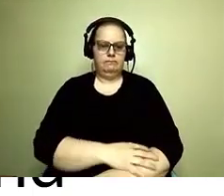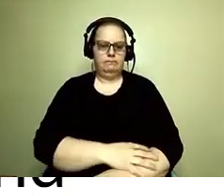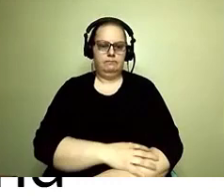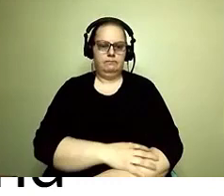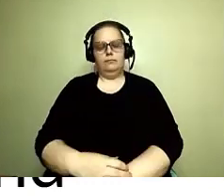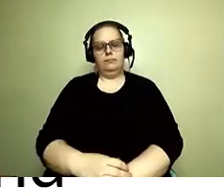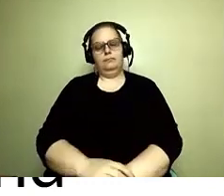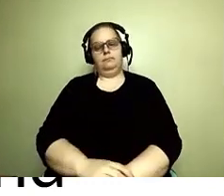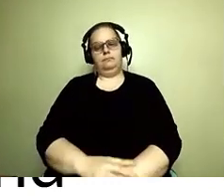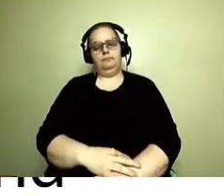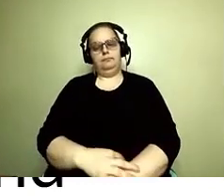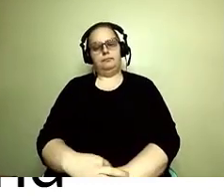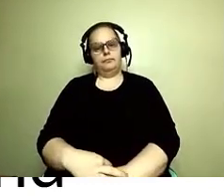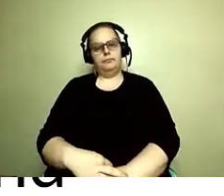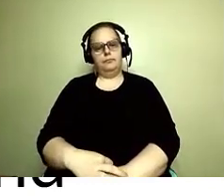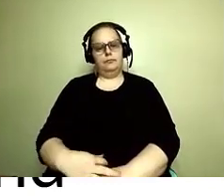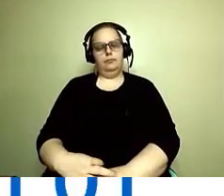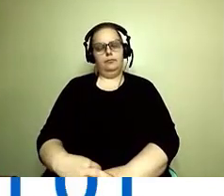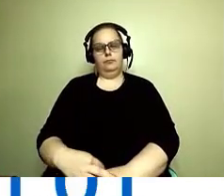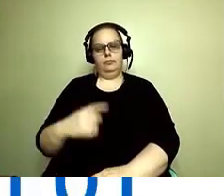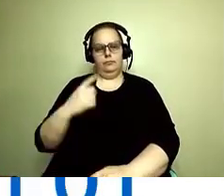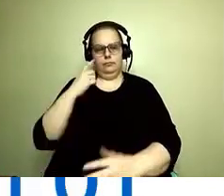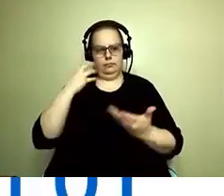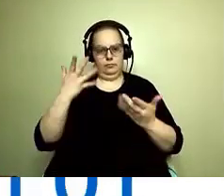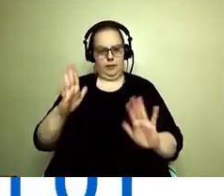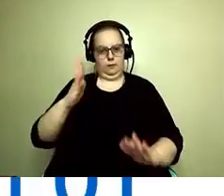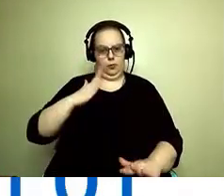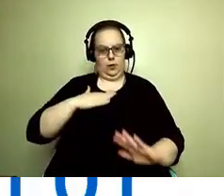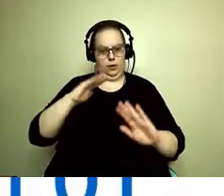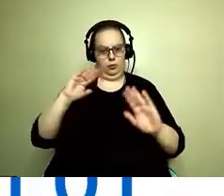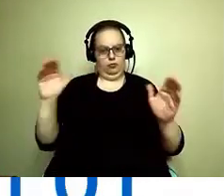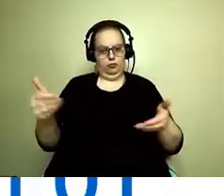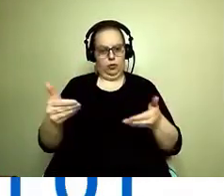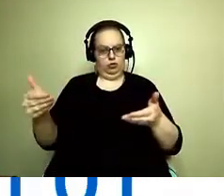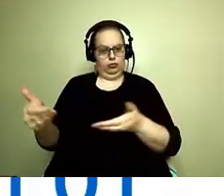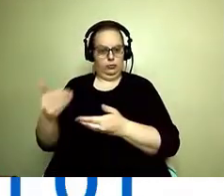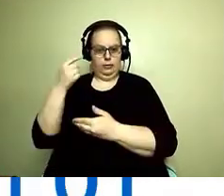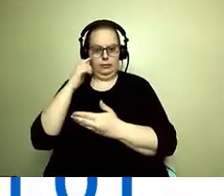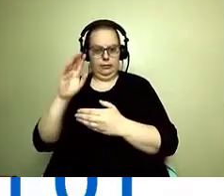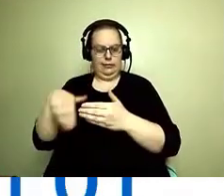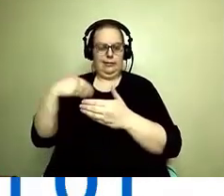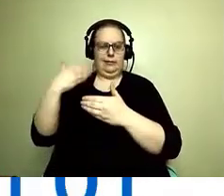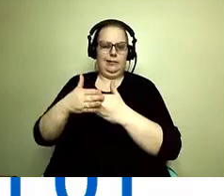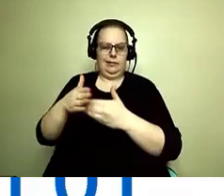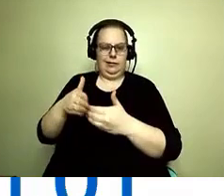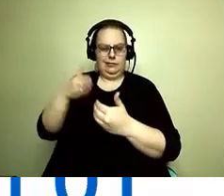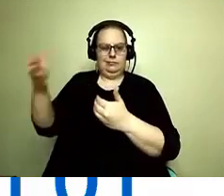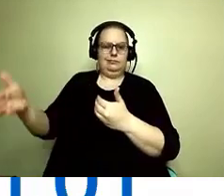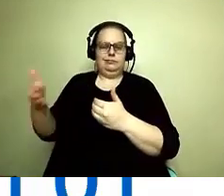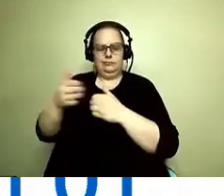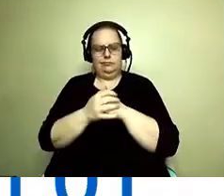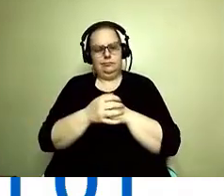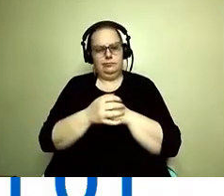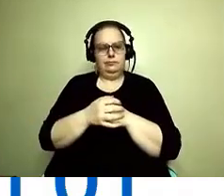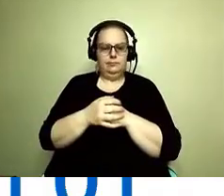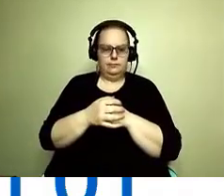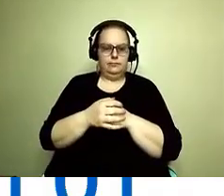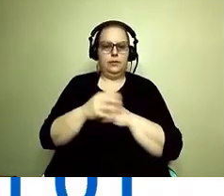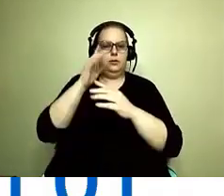So I think that's it for my introduction, and I think we're next to the next learning objective.